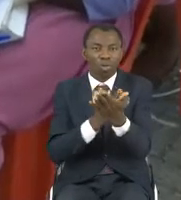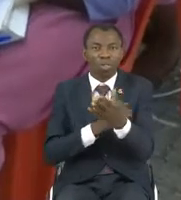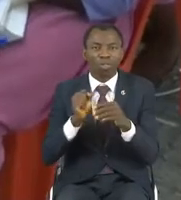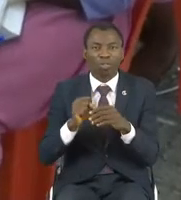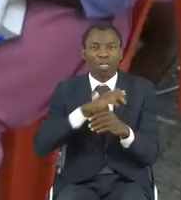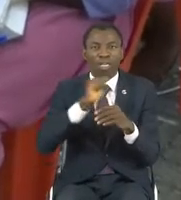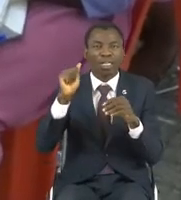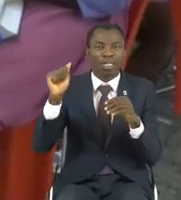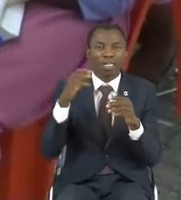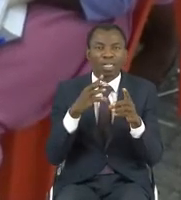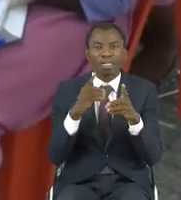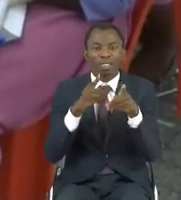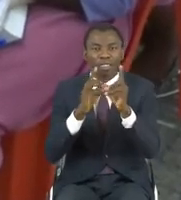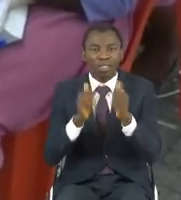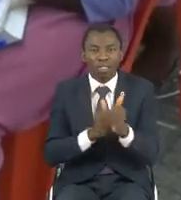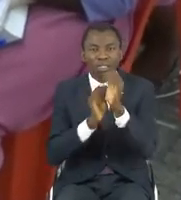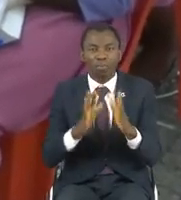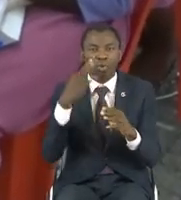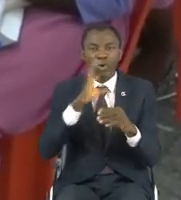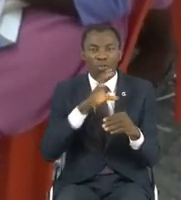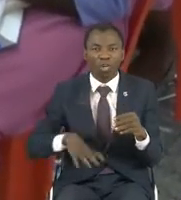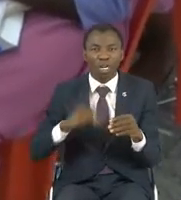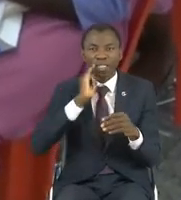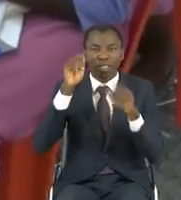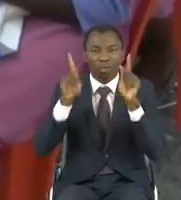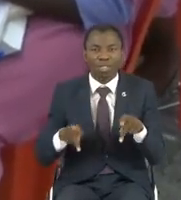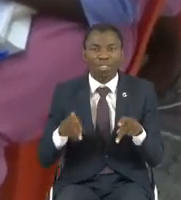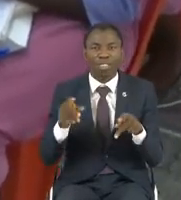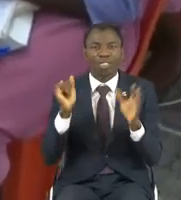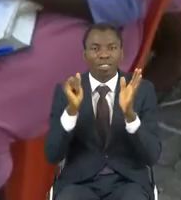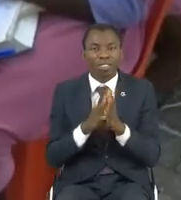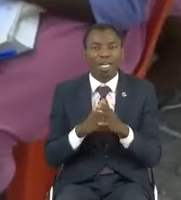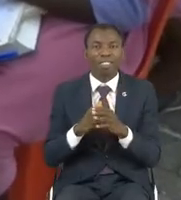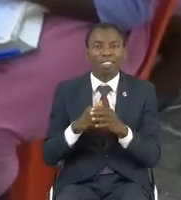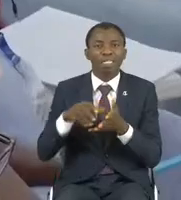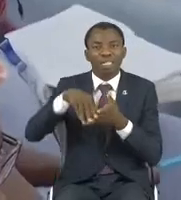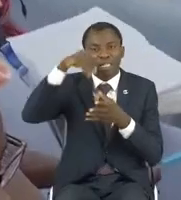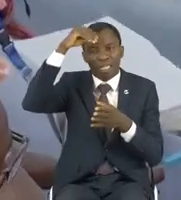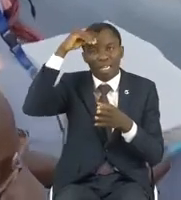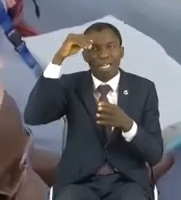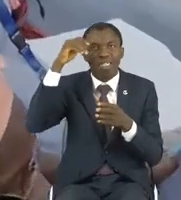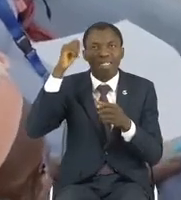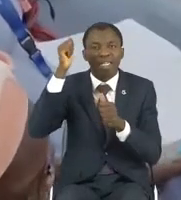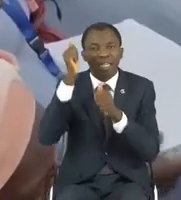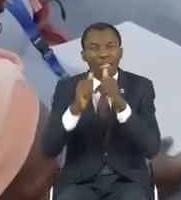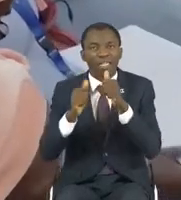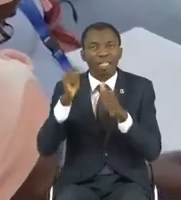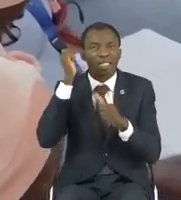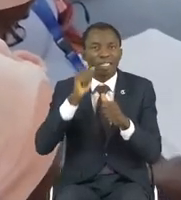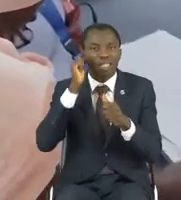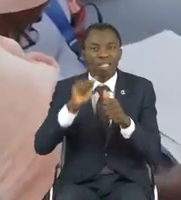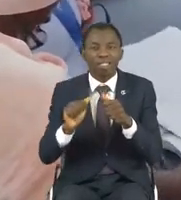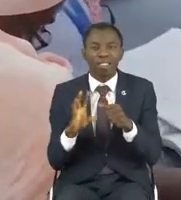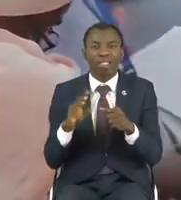of Christ is the one that learns daily. A disciple of Christ